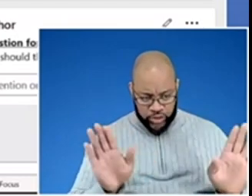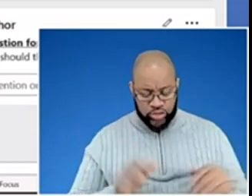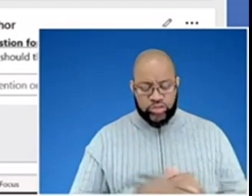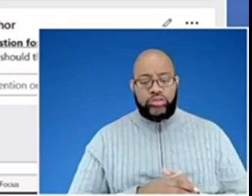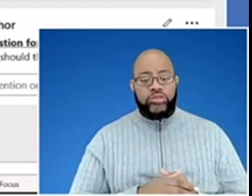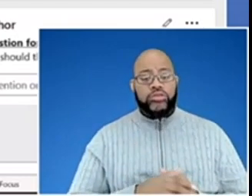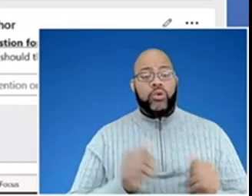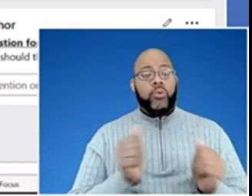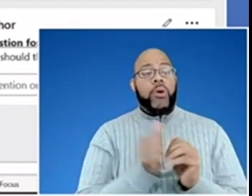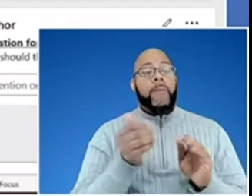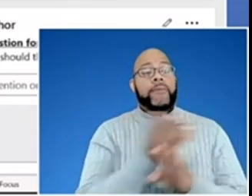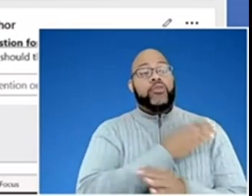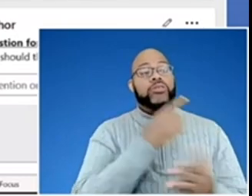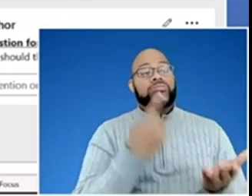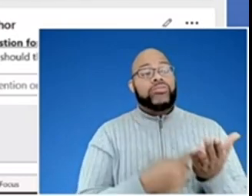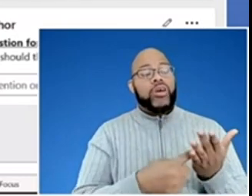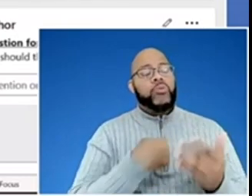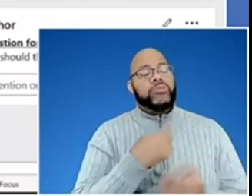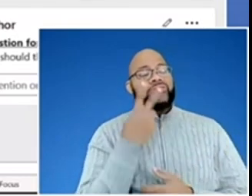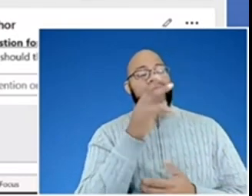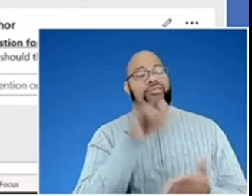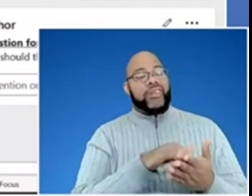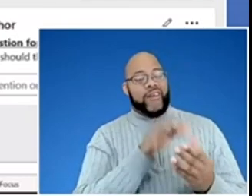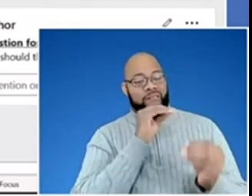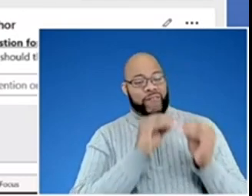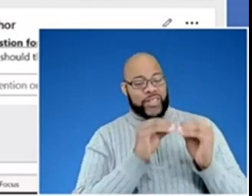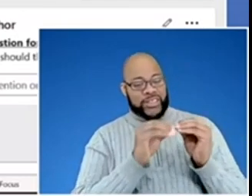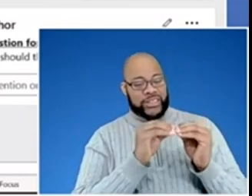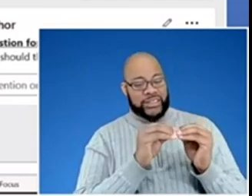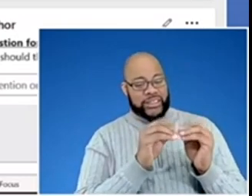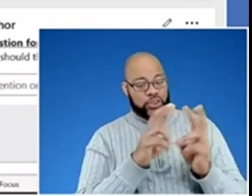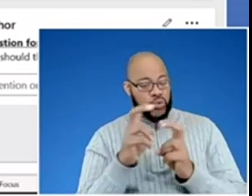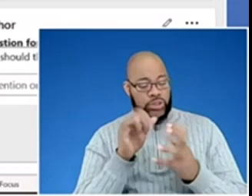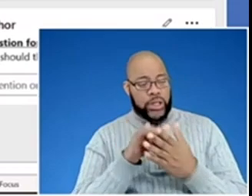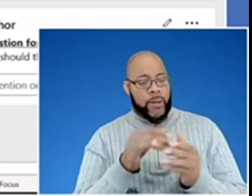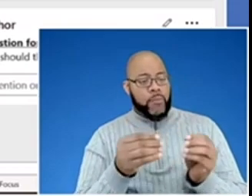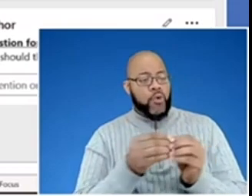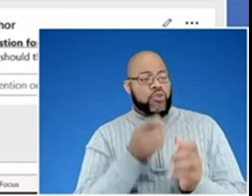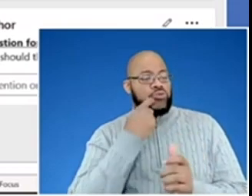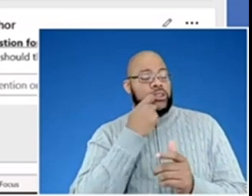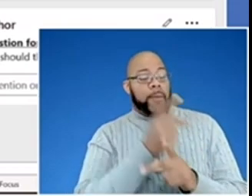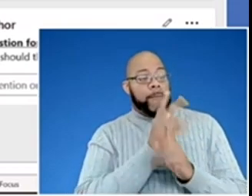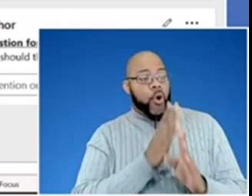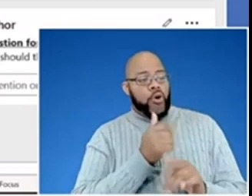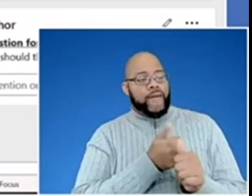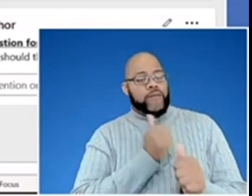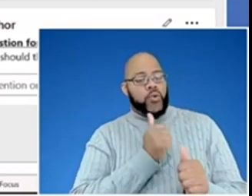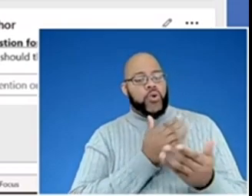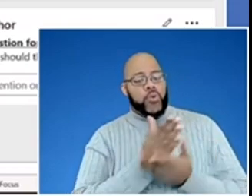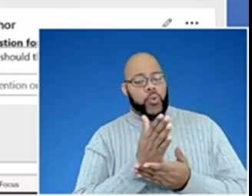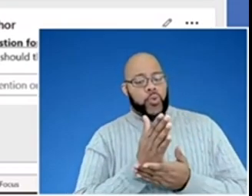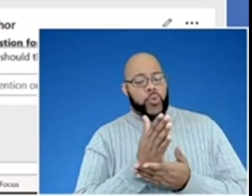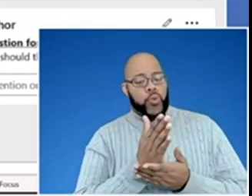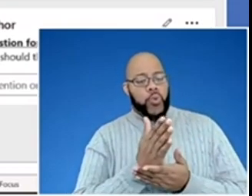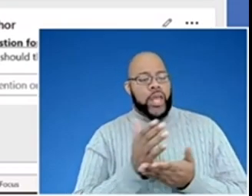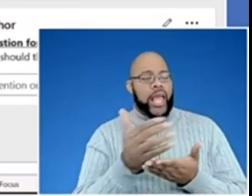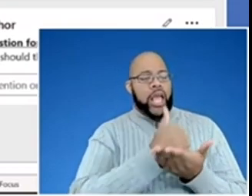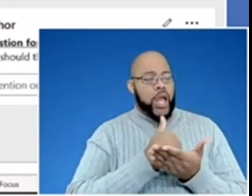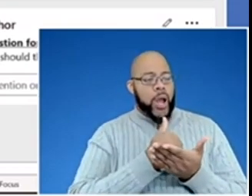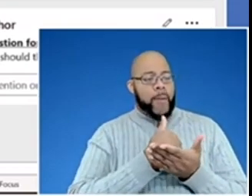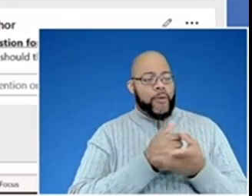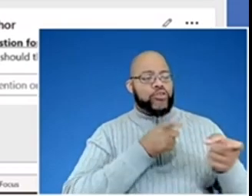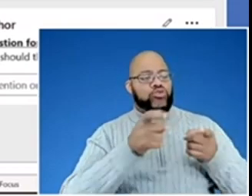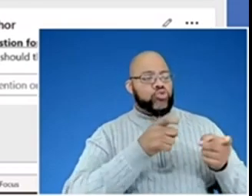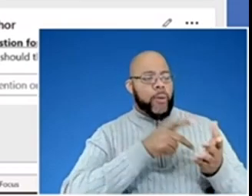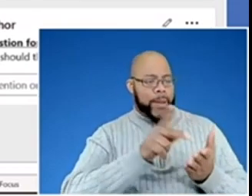As with our earlier discussion, we see this as fixing issues that more recent borrowers avoid through the income-driven repayment plans. We